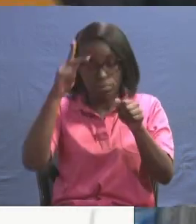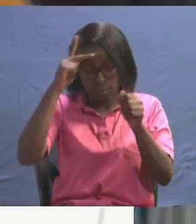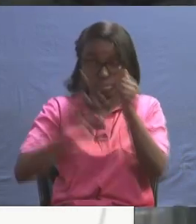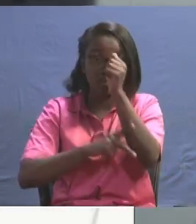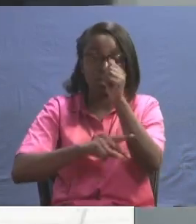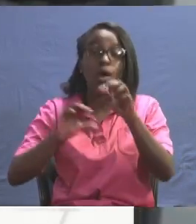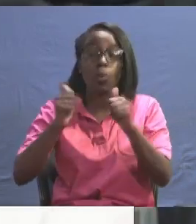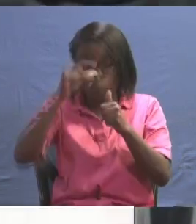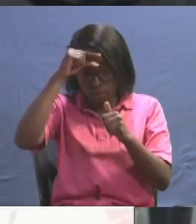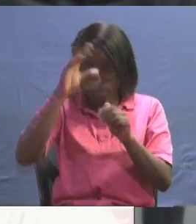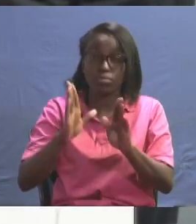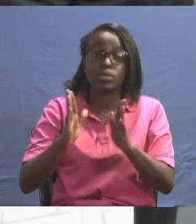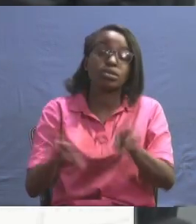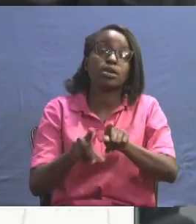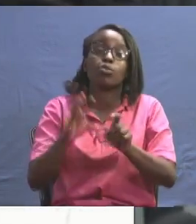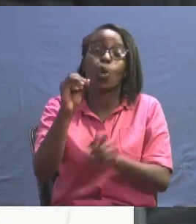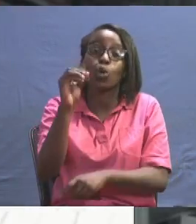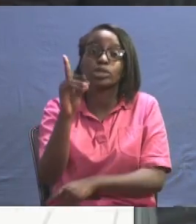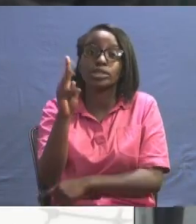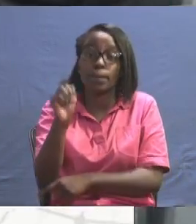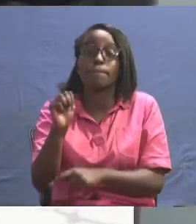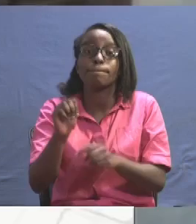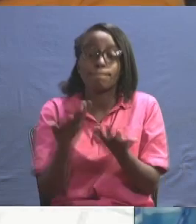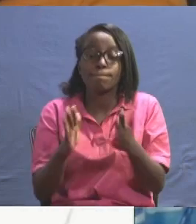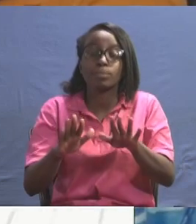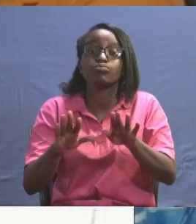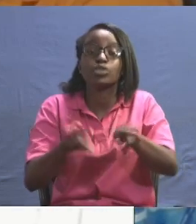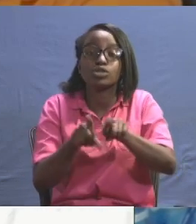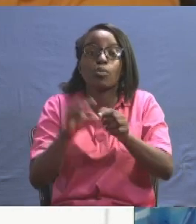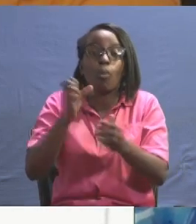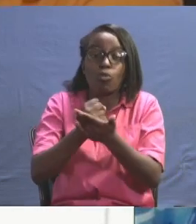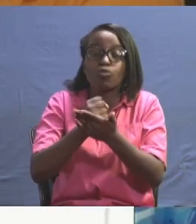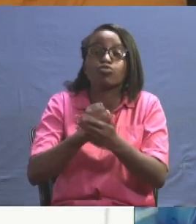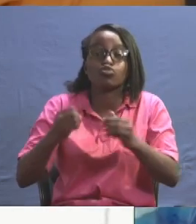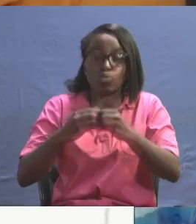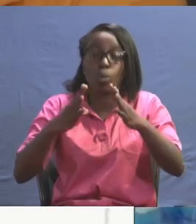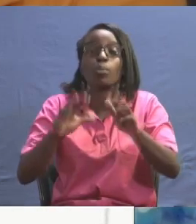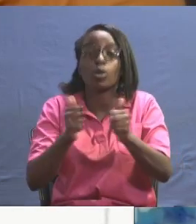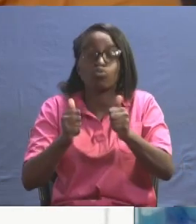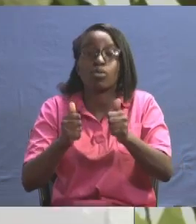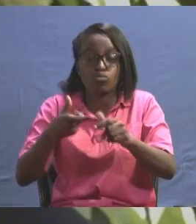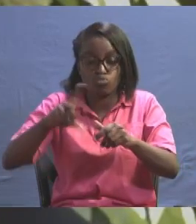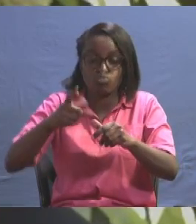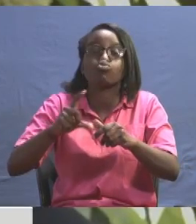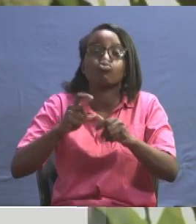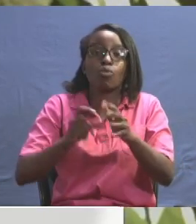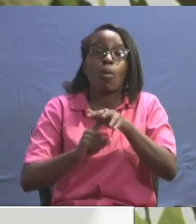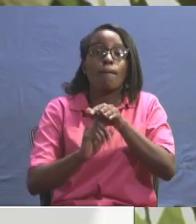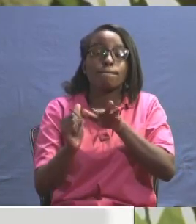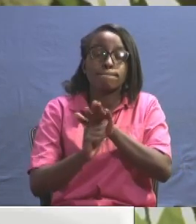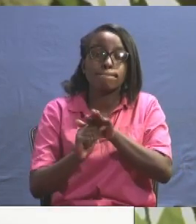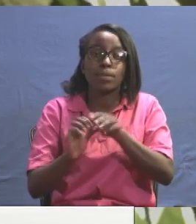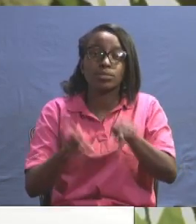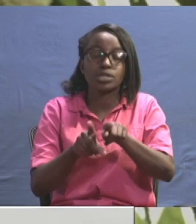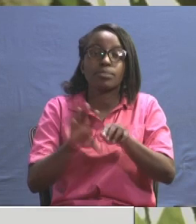the ODM party open offices in all branches for additional recruitment and strengthening the party. As deputy